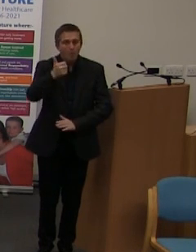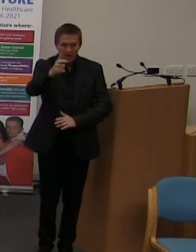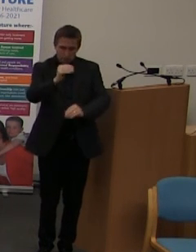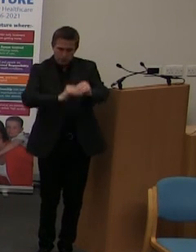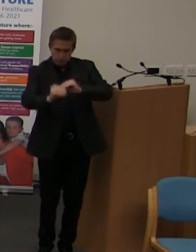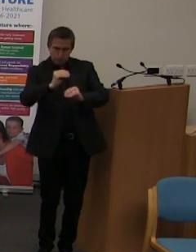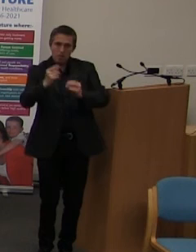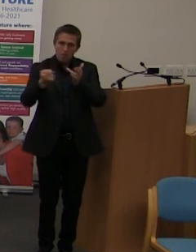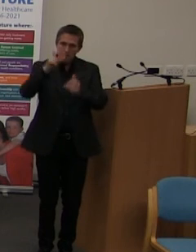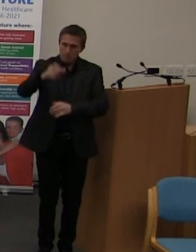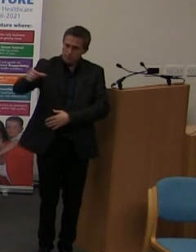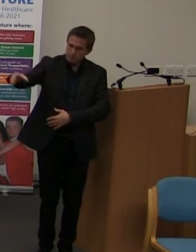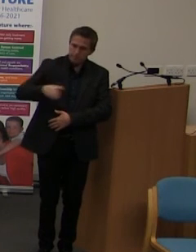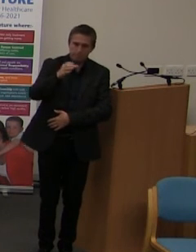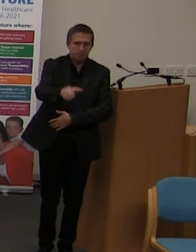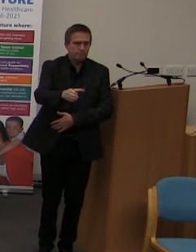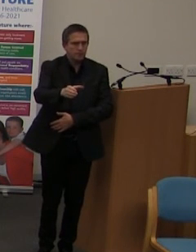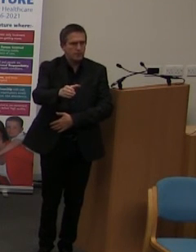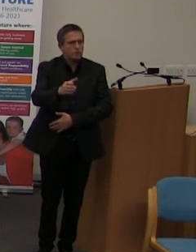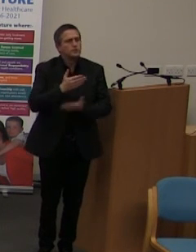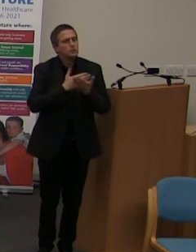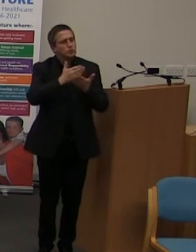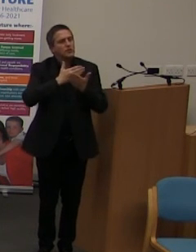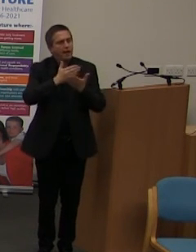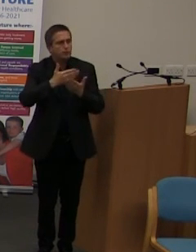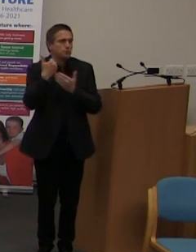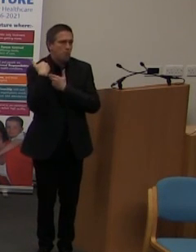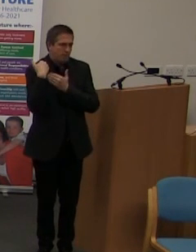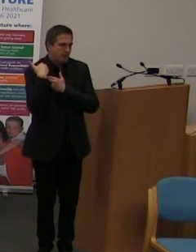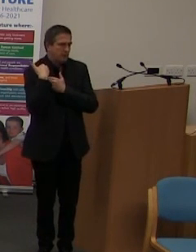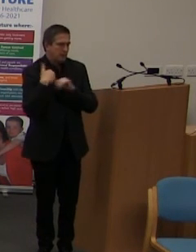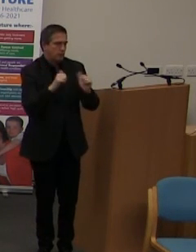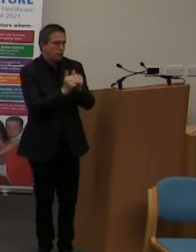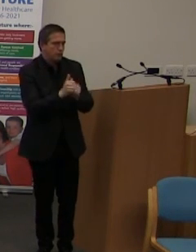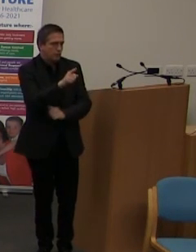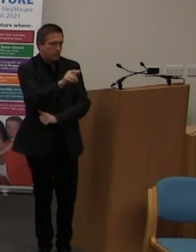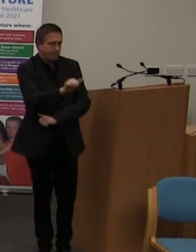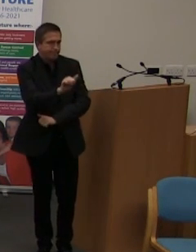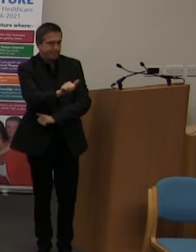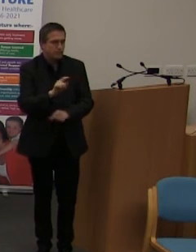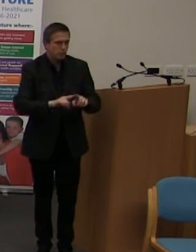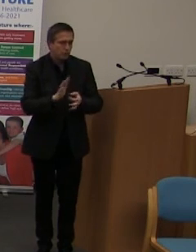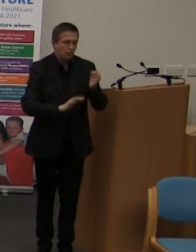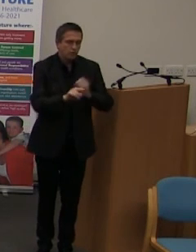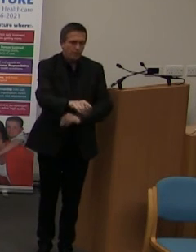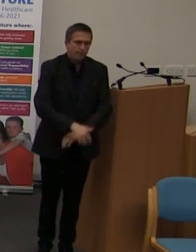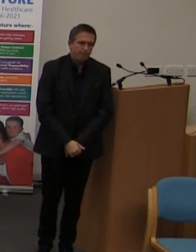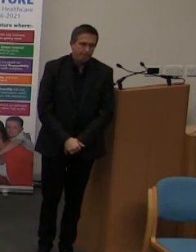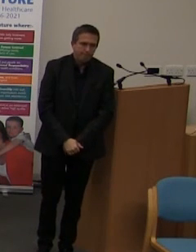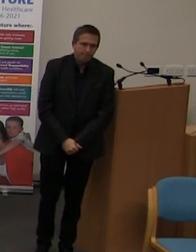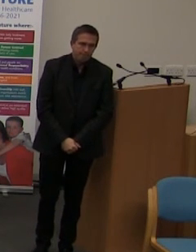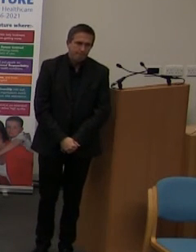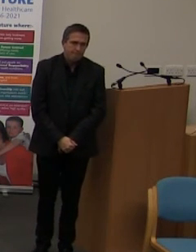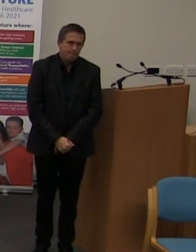think it is you're right, it's a two-way dialogue that's required, and we're working hard to improve that.